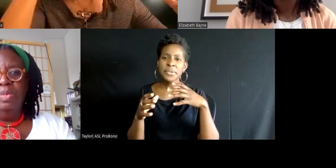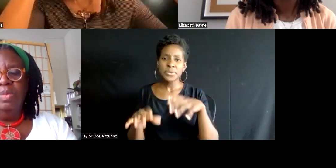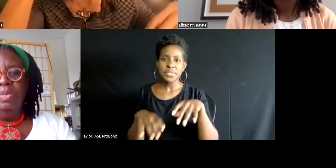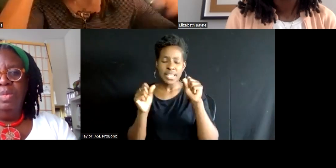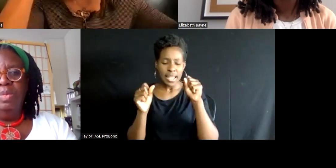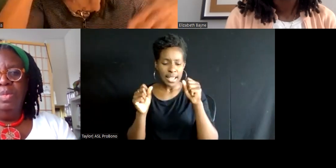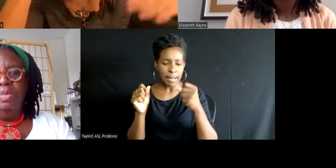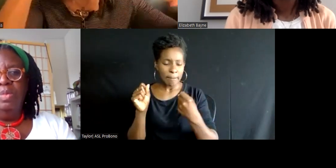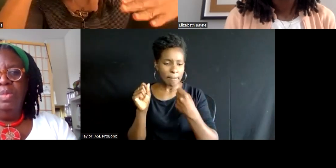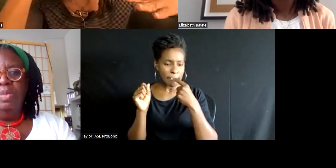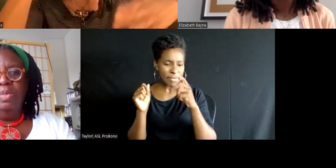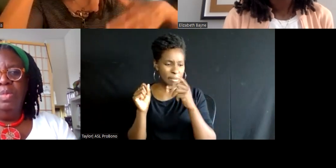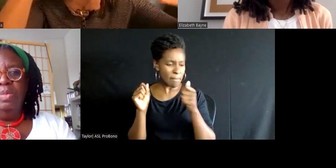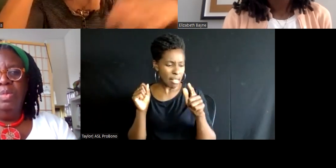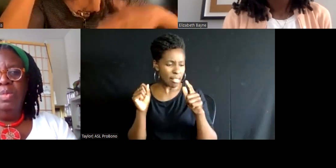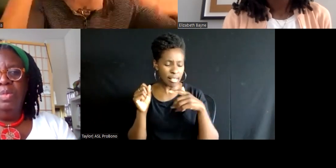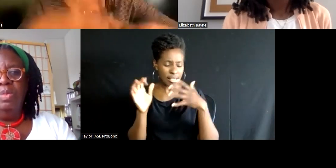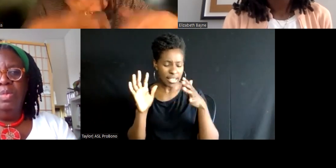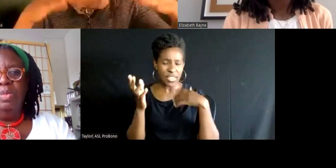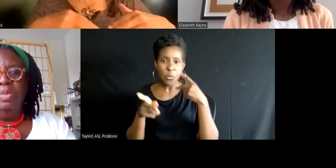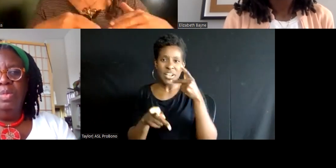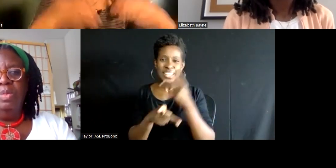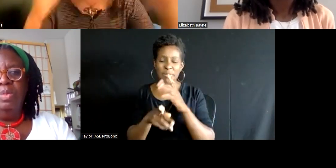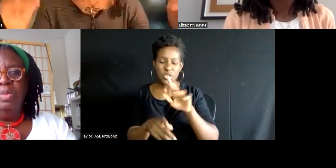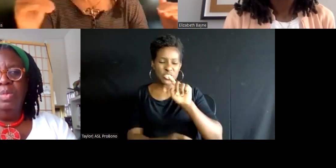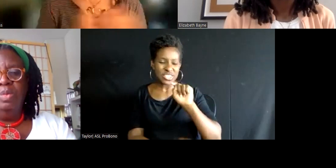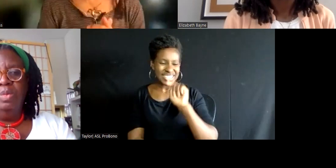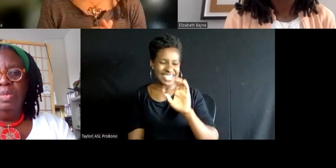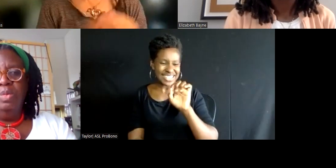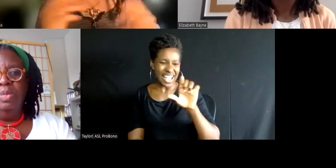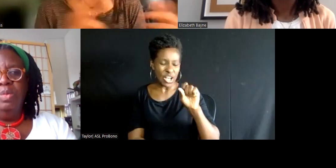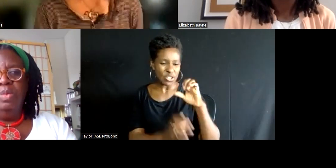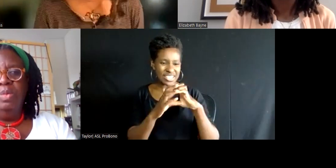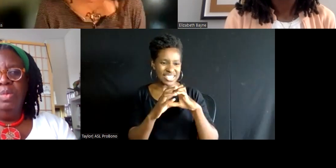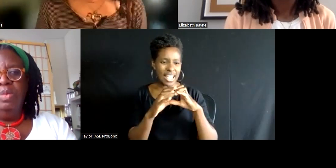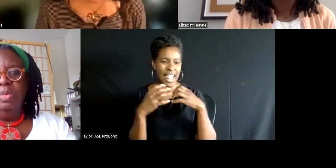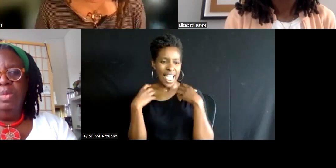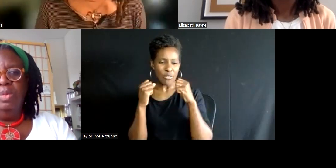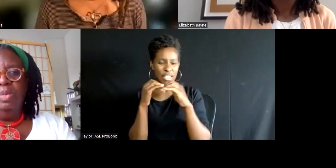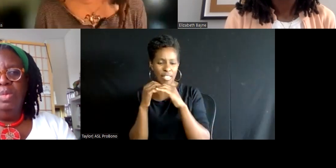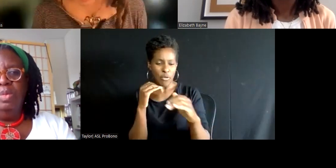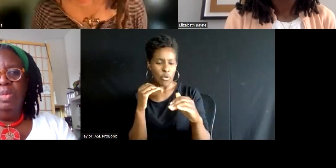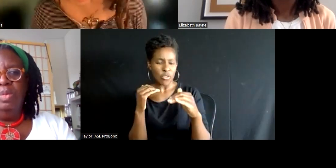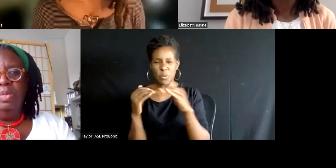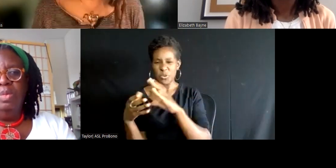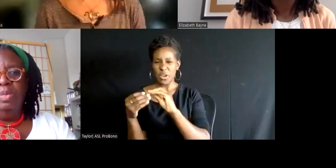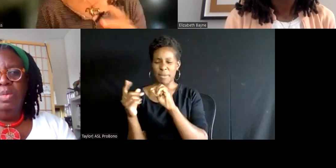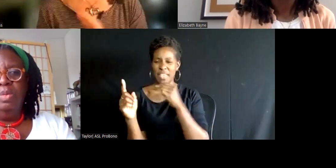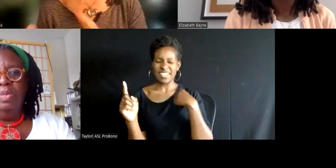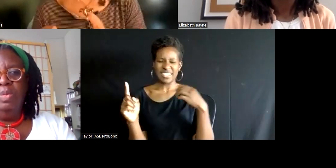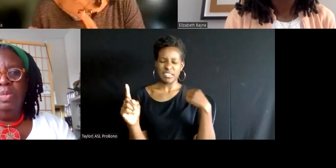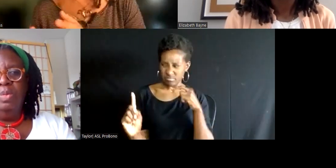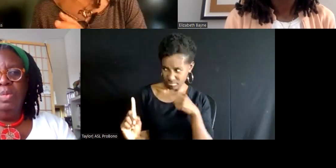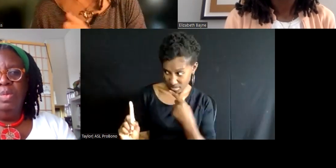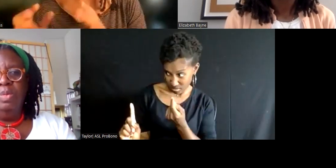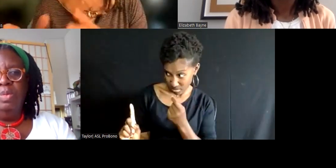the pill that keeps your T cells at a healthy level. And she leaned over to me and she's like, what is that they're talking about? And they're like, I